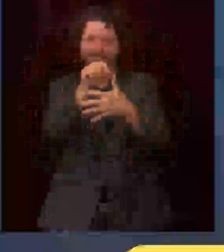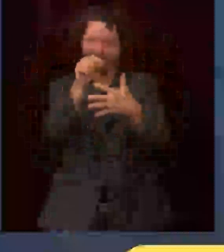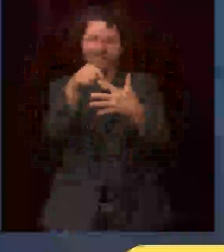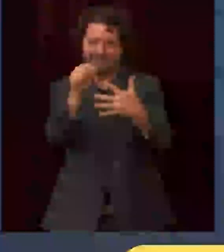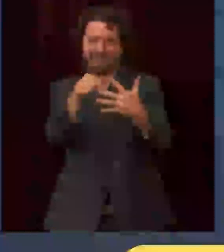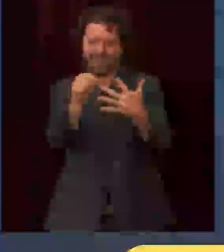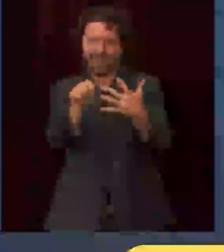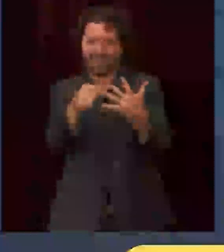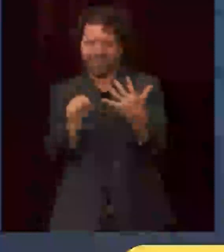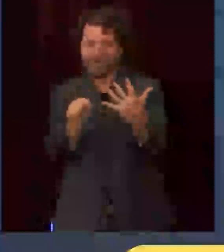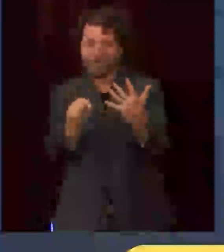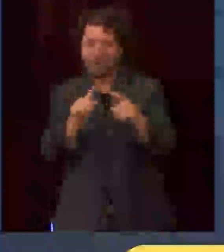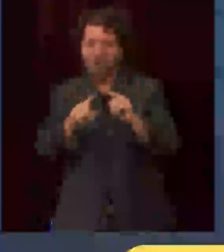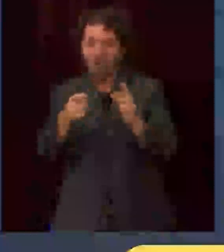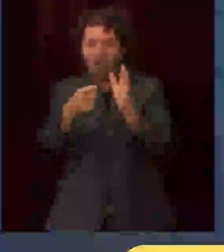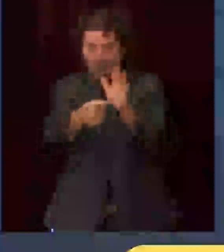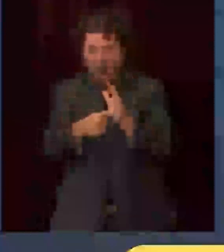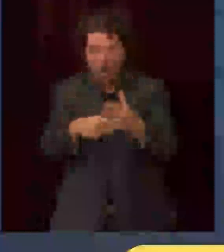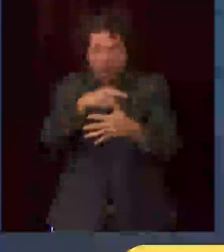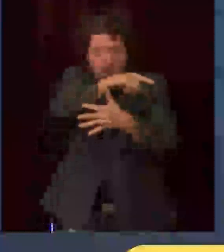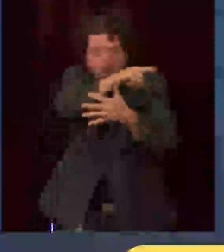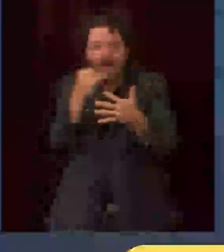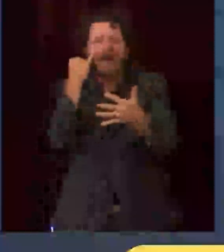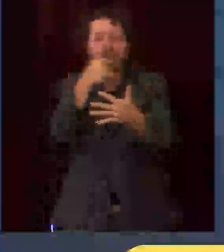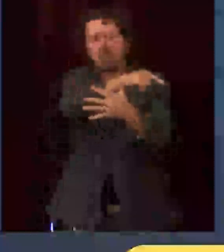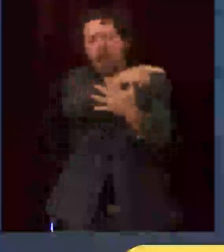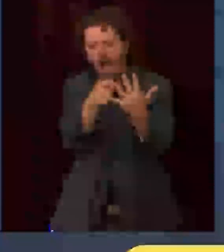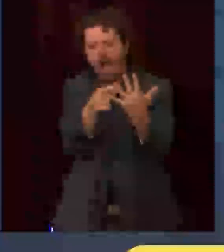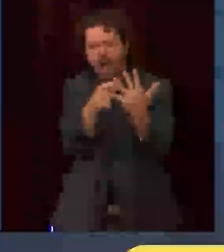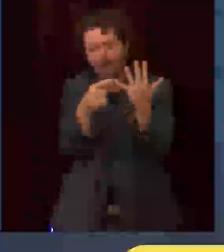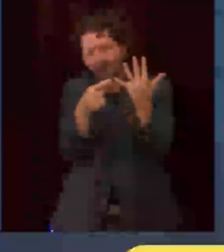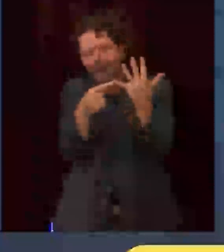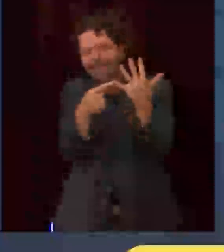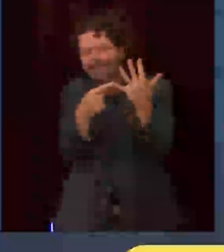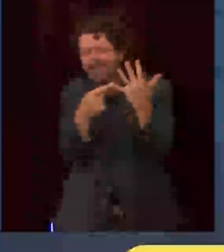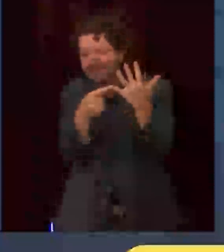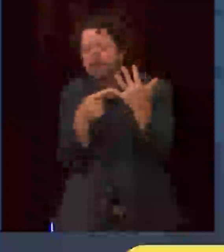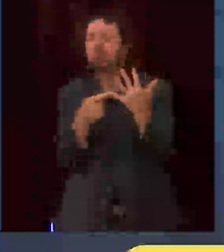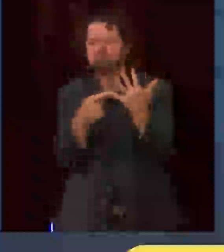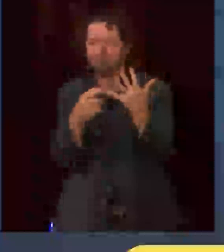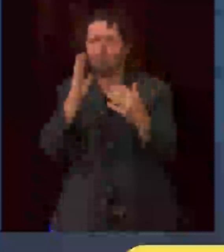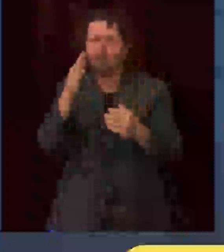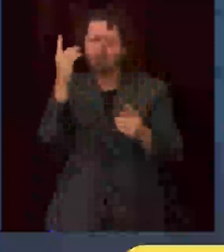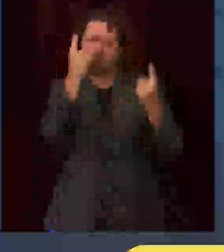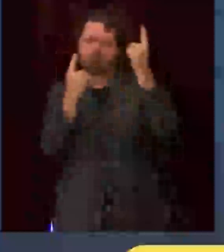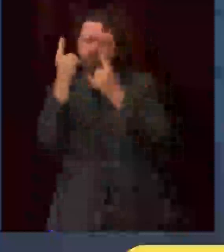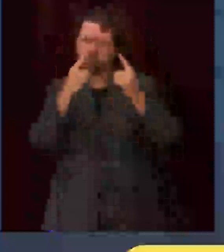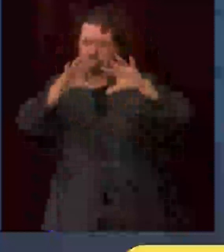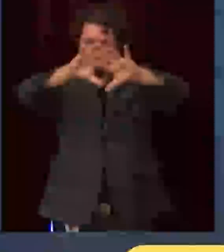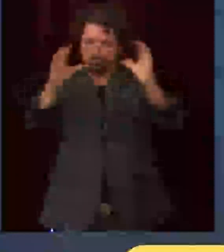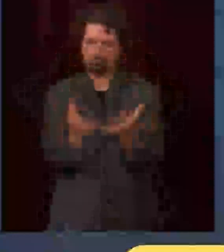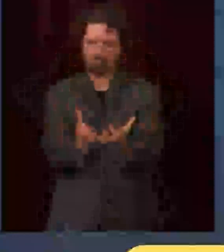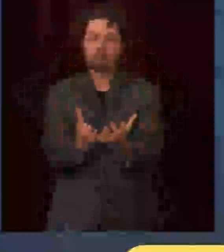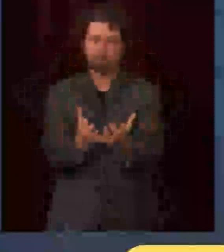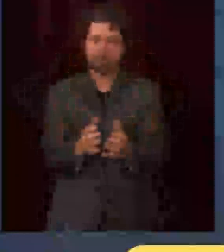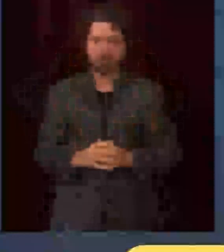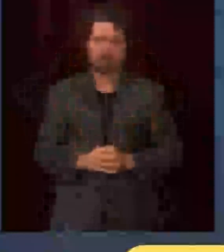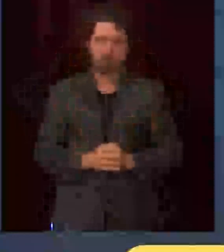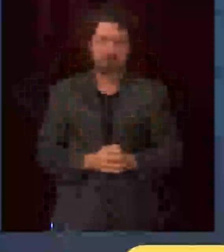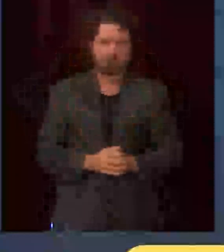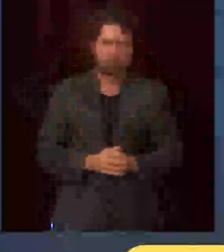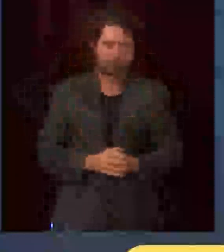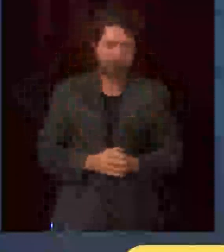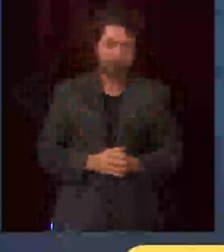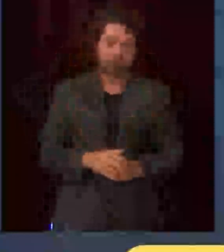sure that we can really move forward. First, we're looking at COVID-19 activity. And the